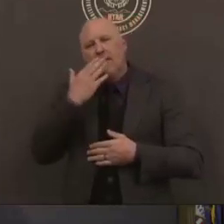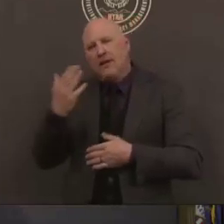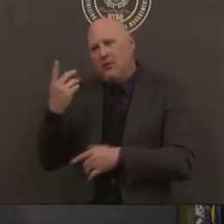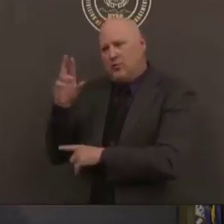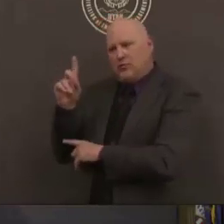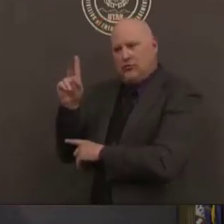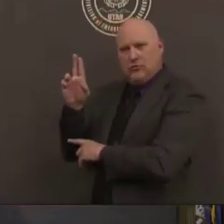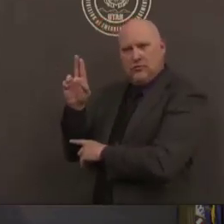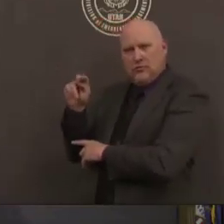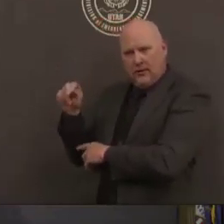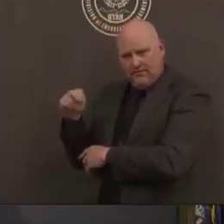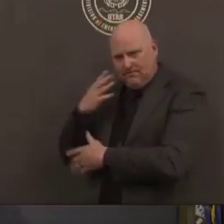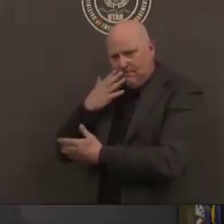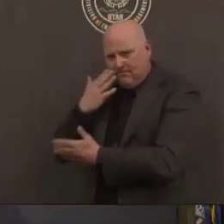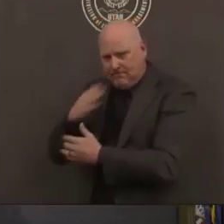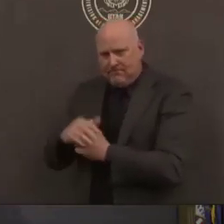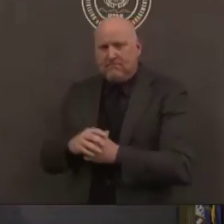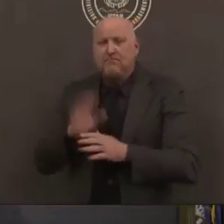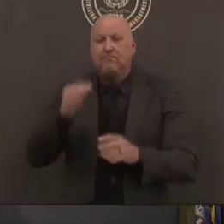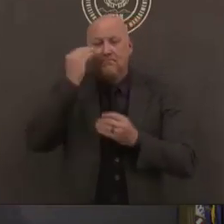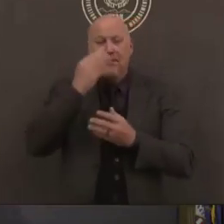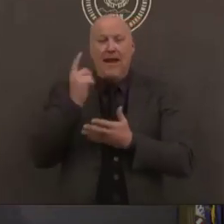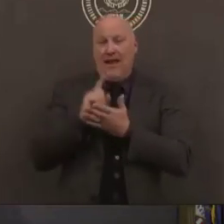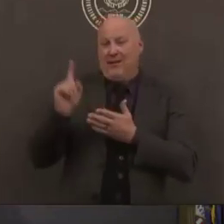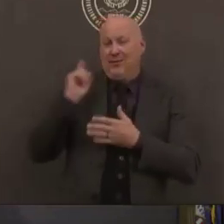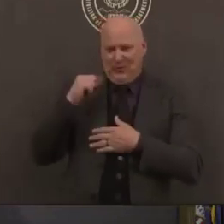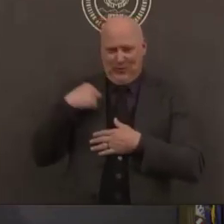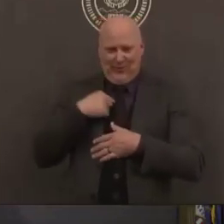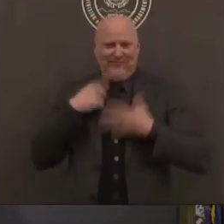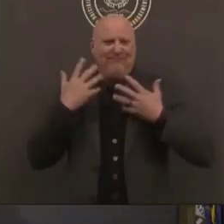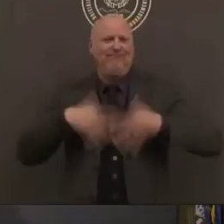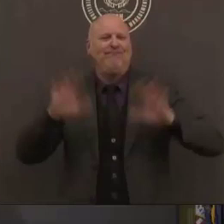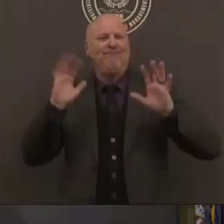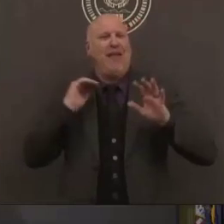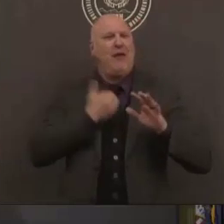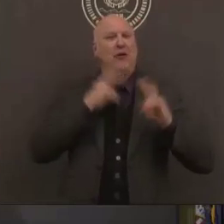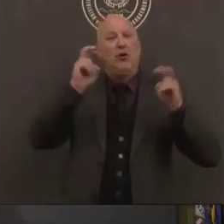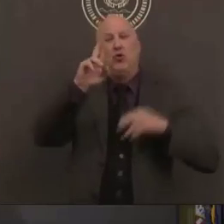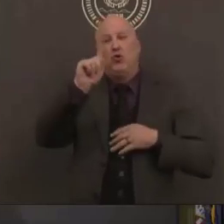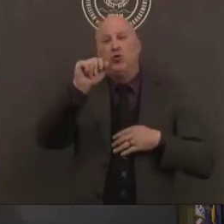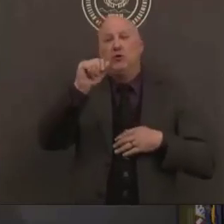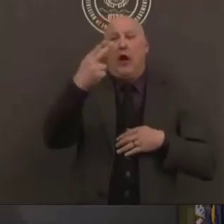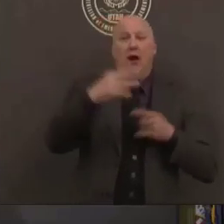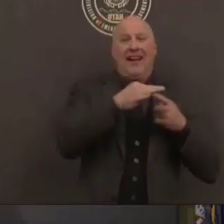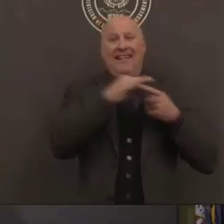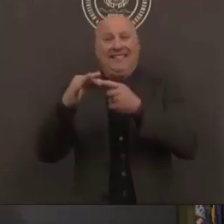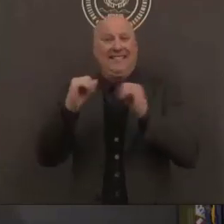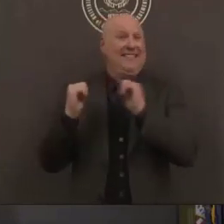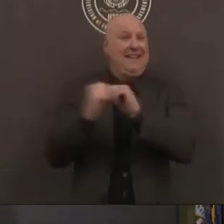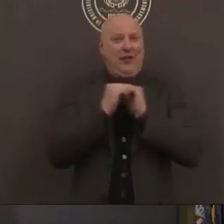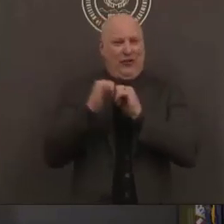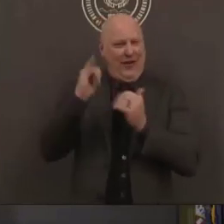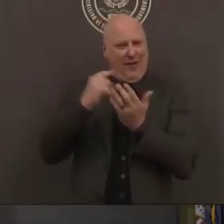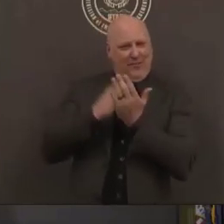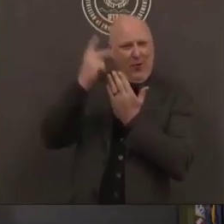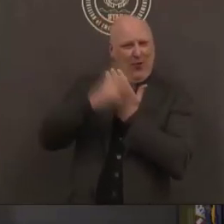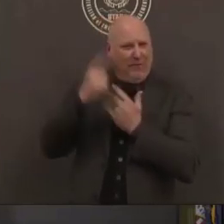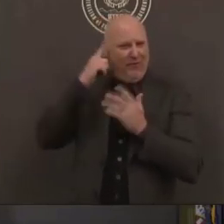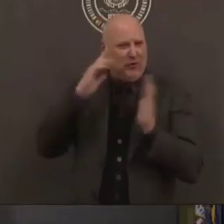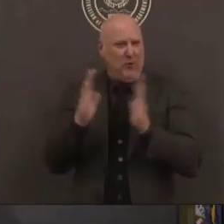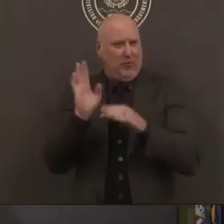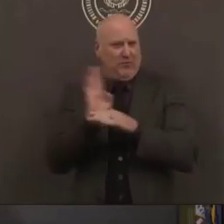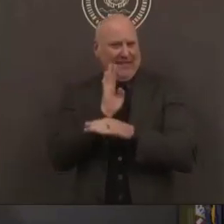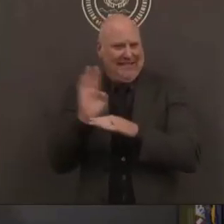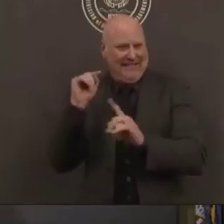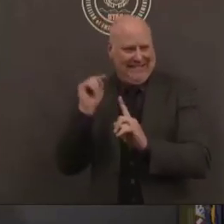Last week, we finished the first round of the Utah Leads Together Small Business Bridge Loan Program. The program's targeted to